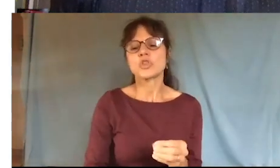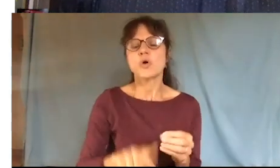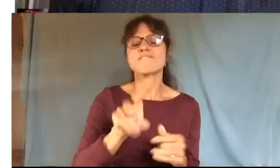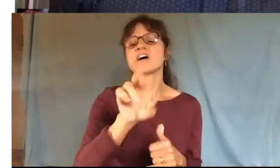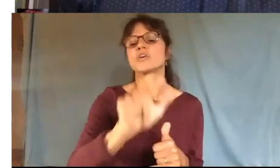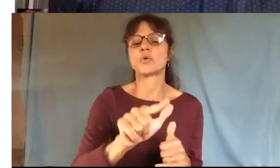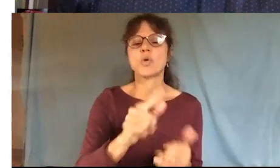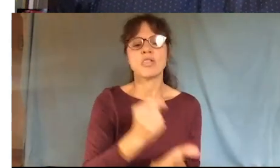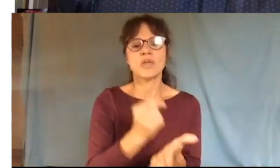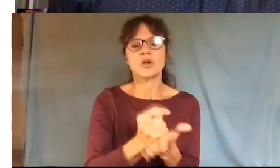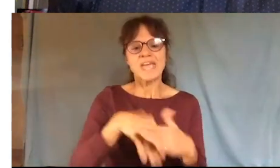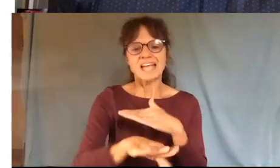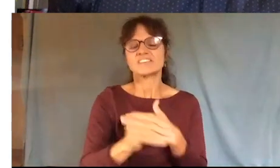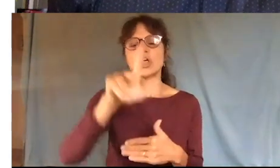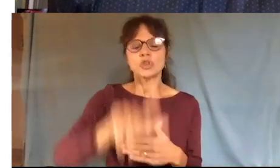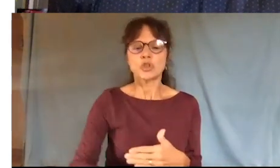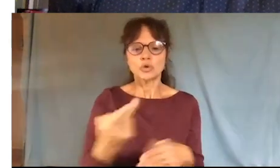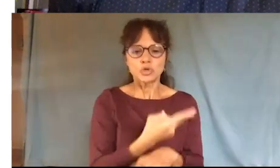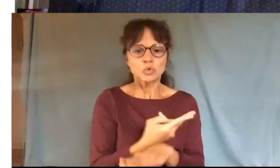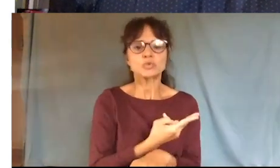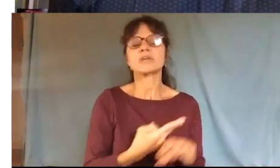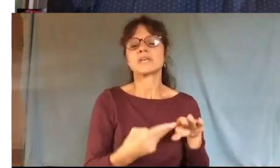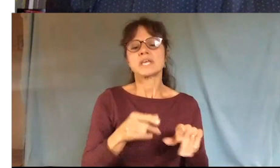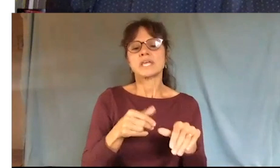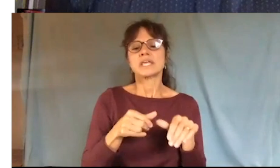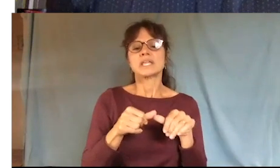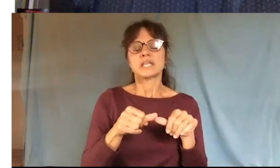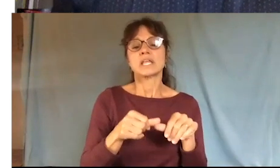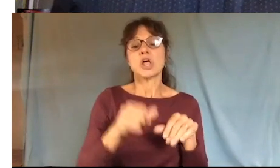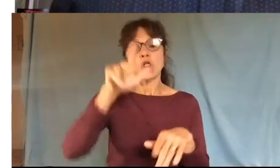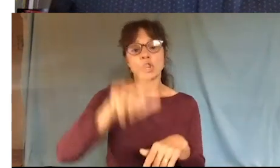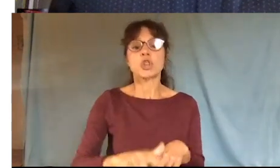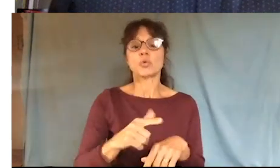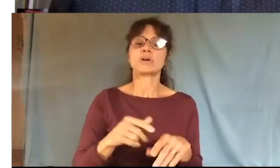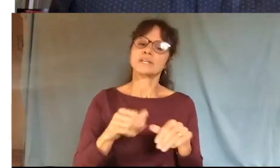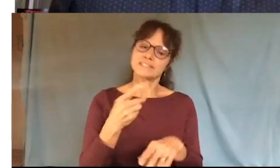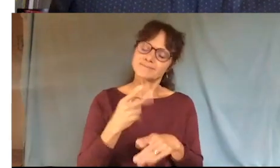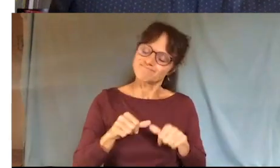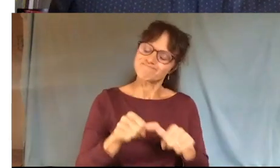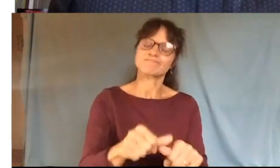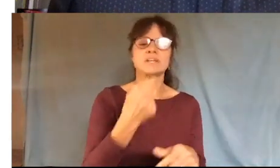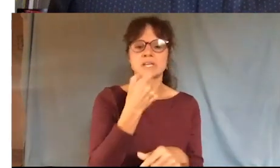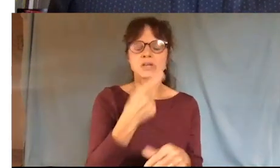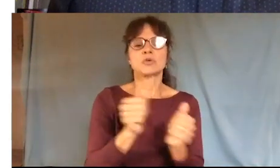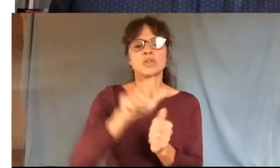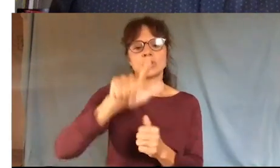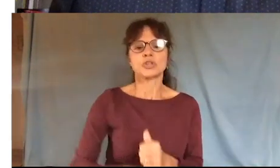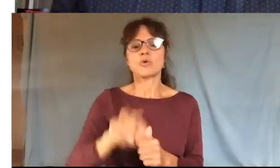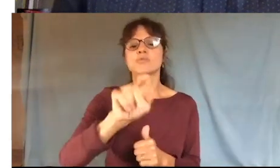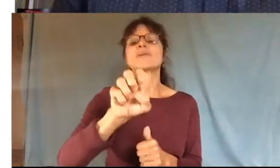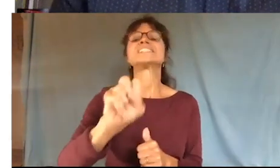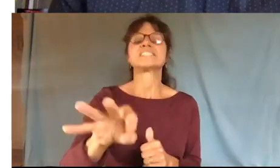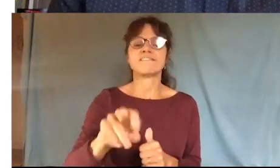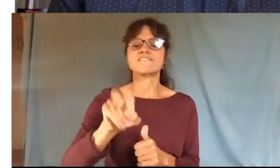access, lower use, lower adherence for women living with HIV, as well as greater rates of viral suppression or lower rates of